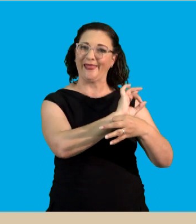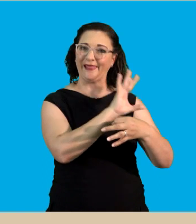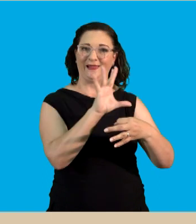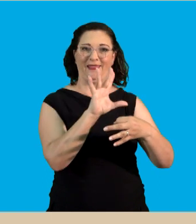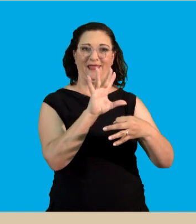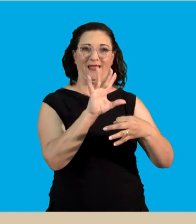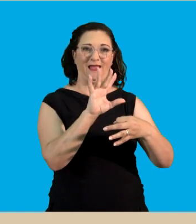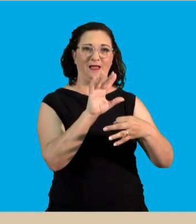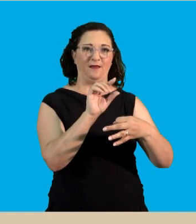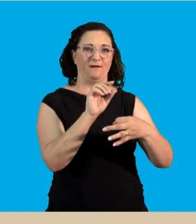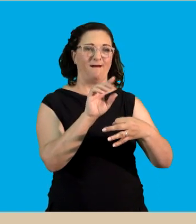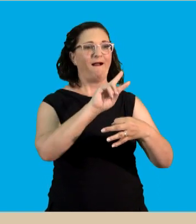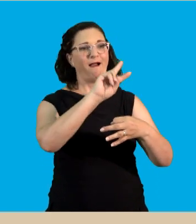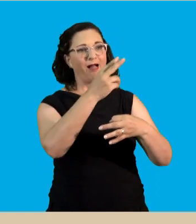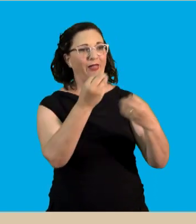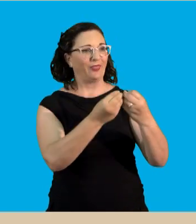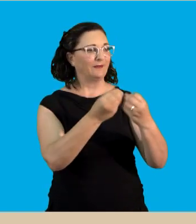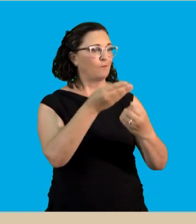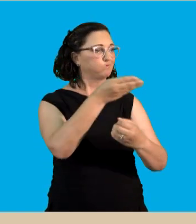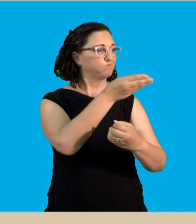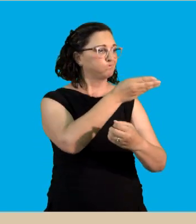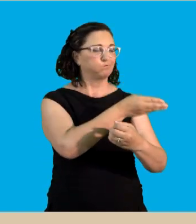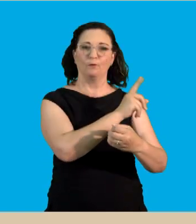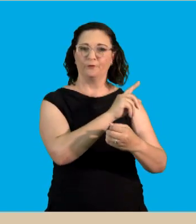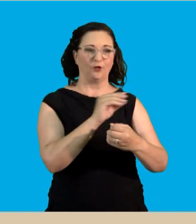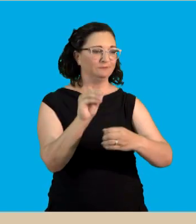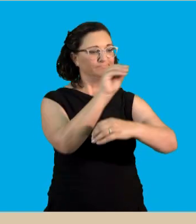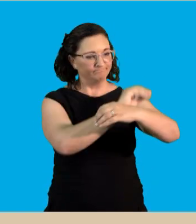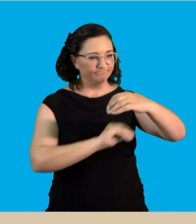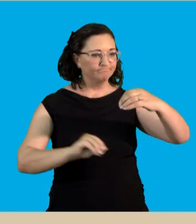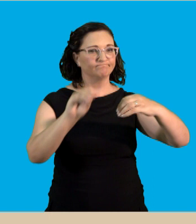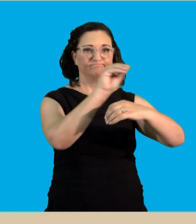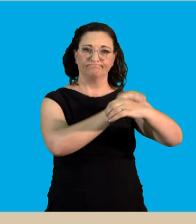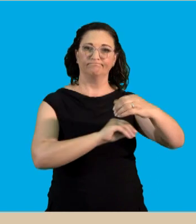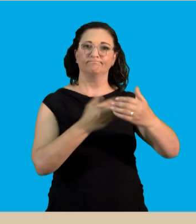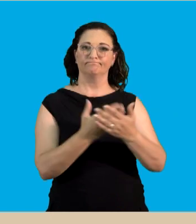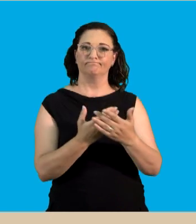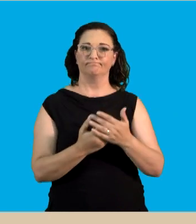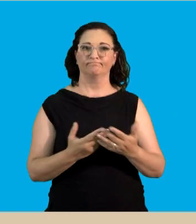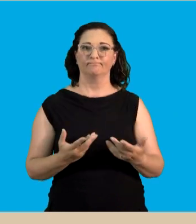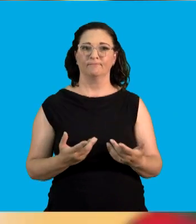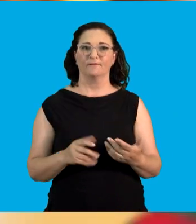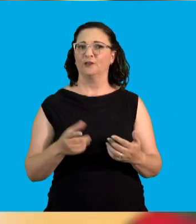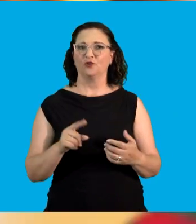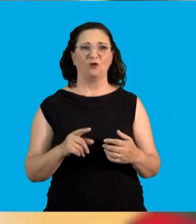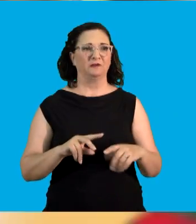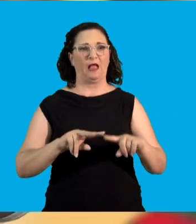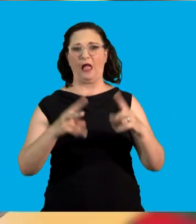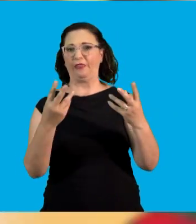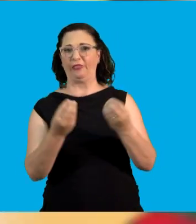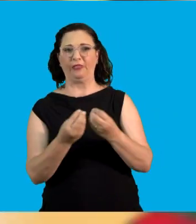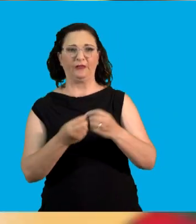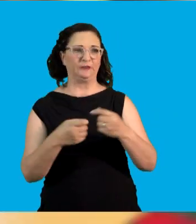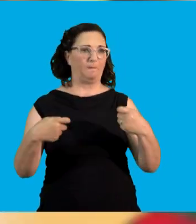Now, this part means that when this particular object orbits around the sun, it's not supposed to collide